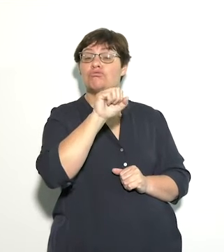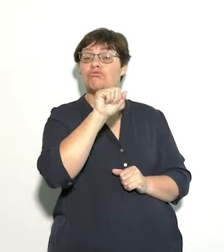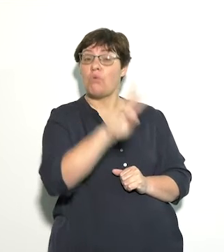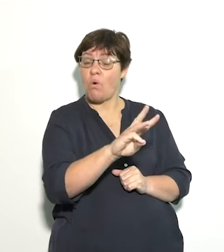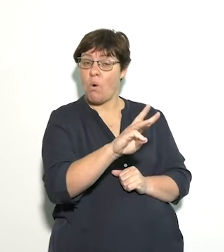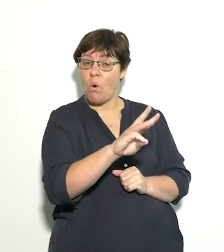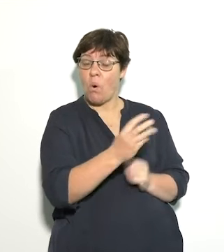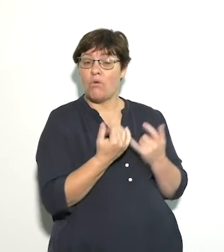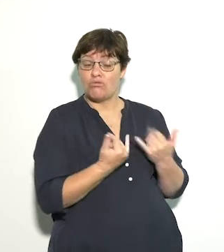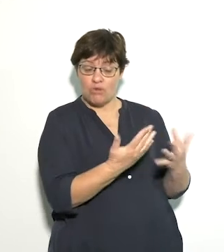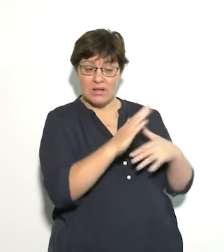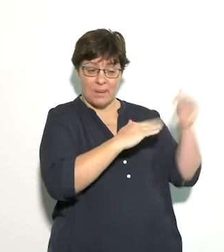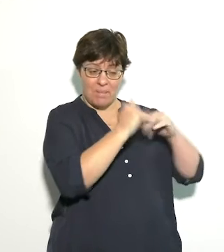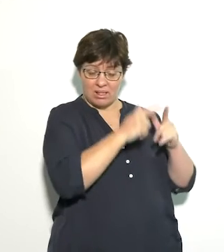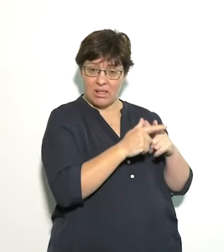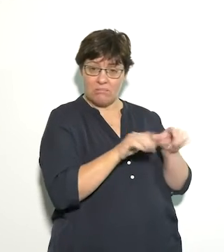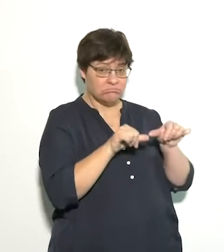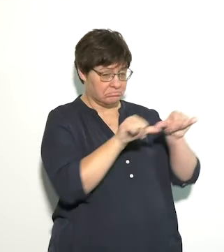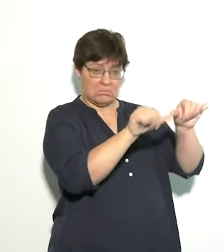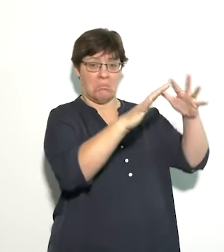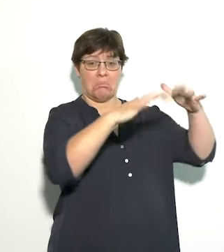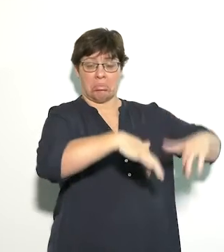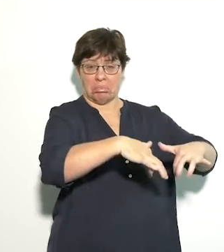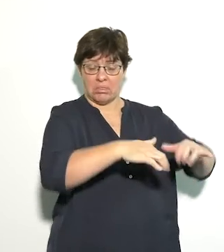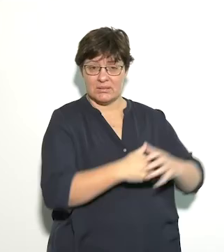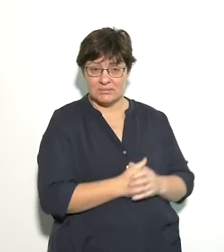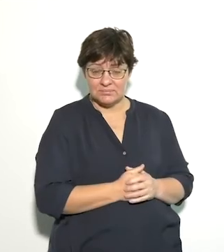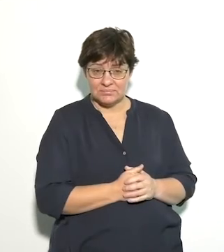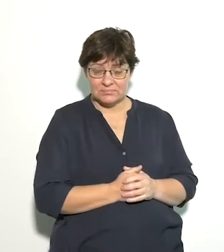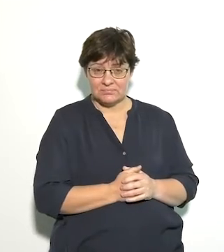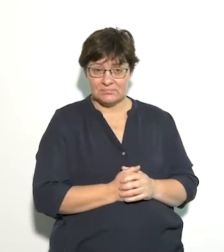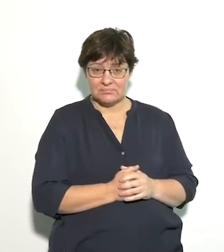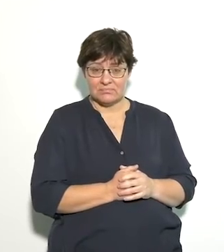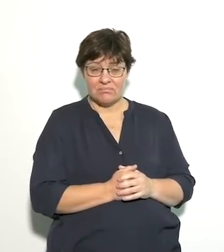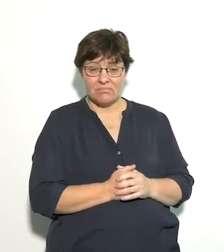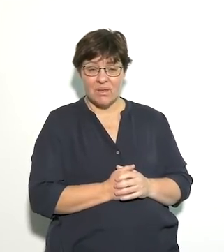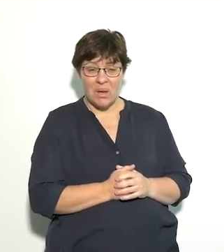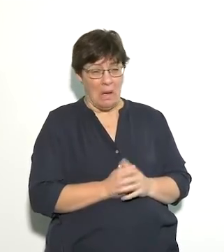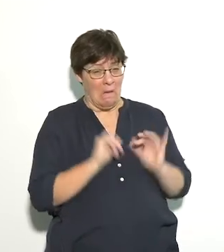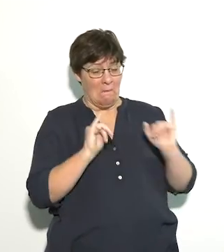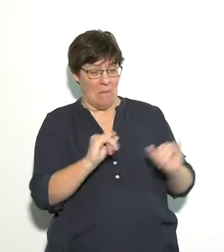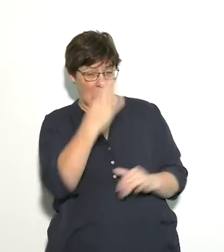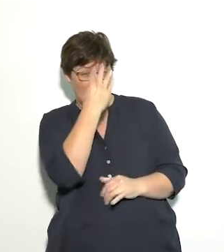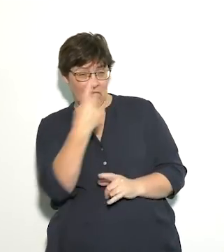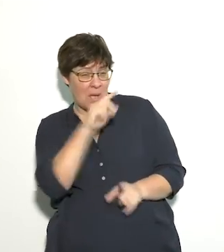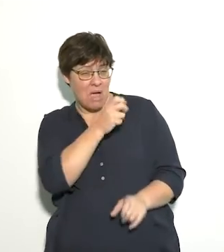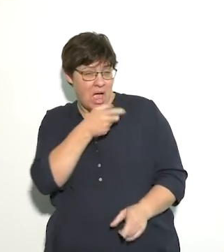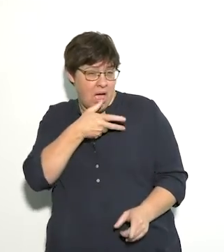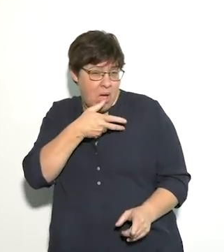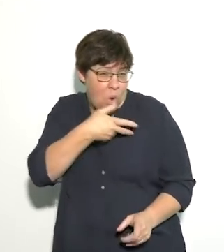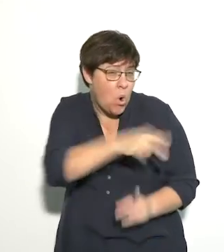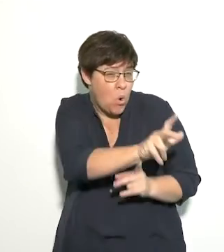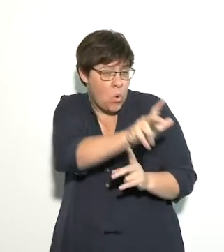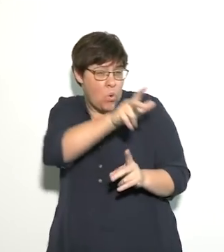with straw, but it didn't last very long. And the big bad wolf came and he